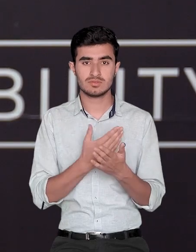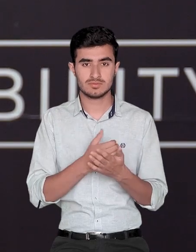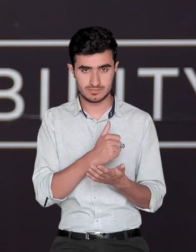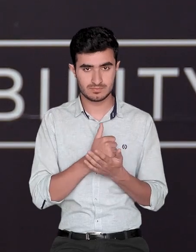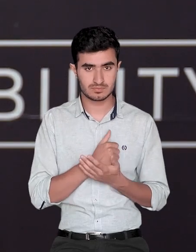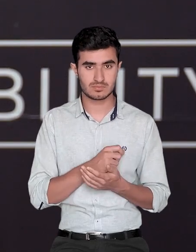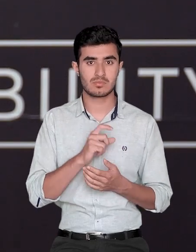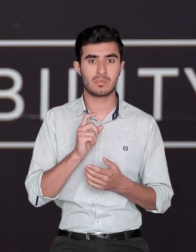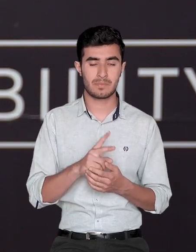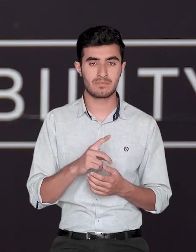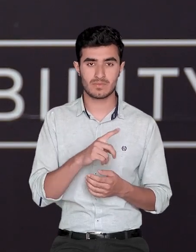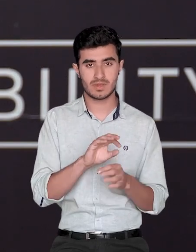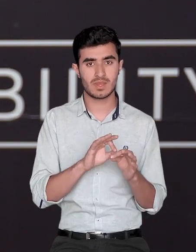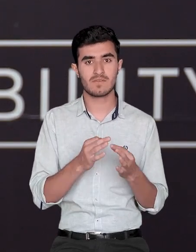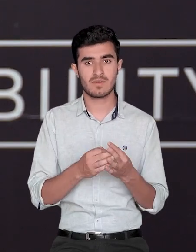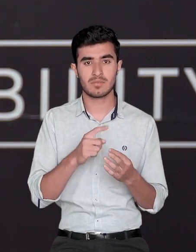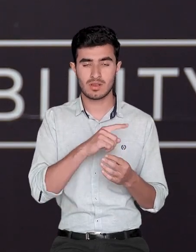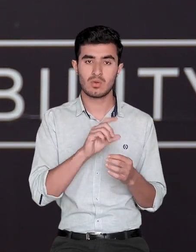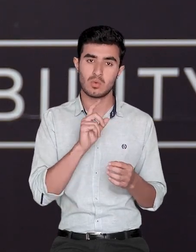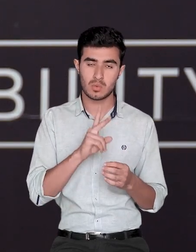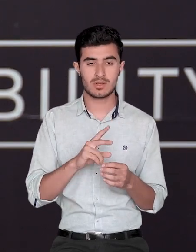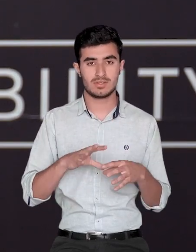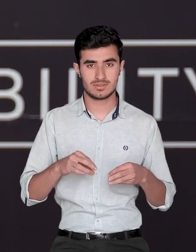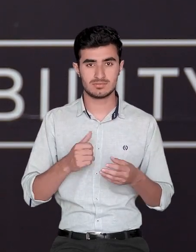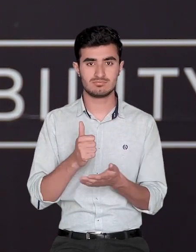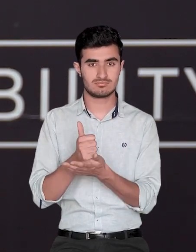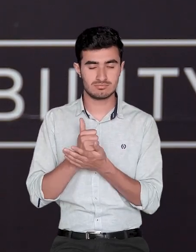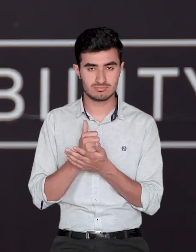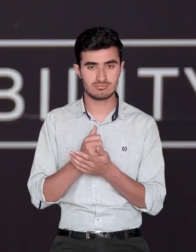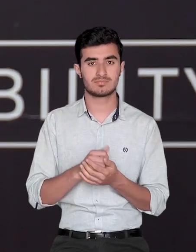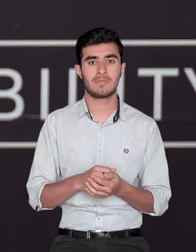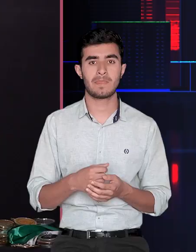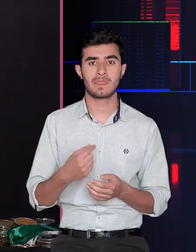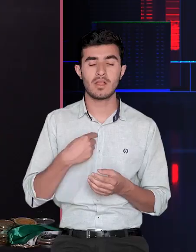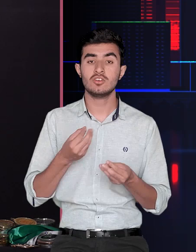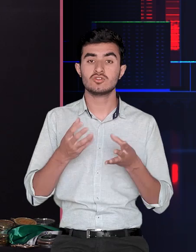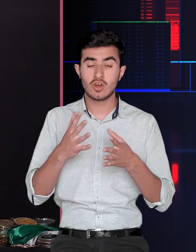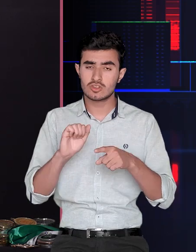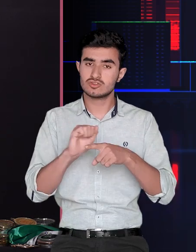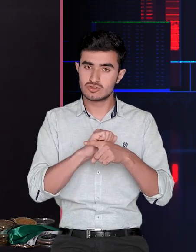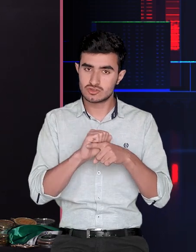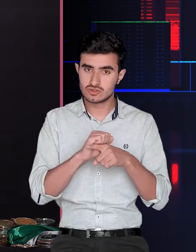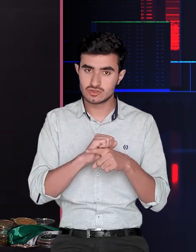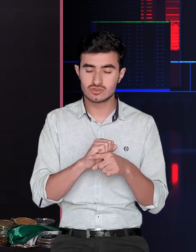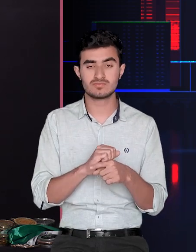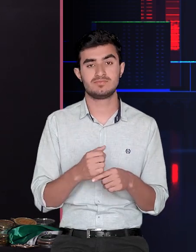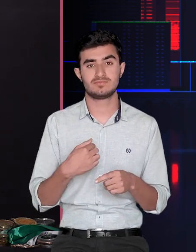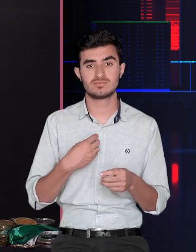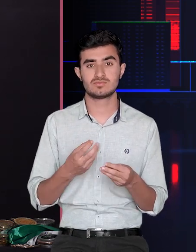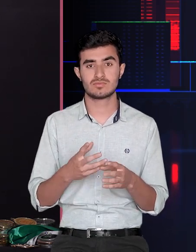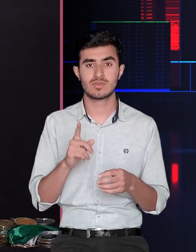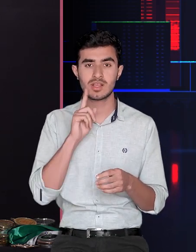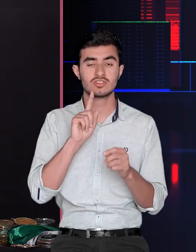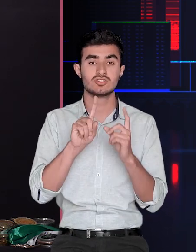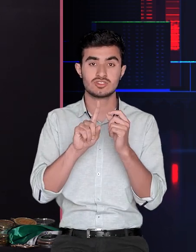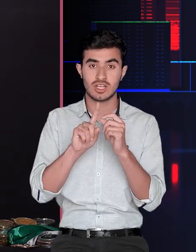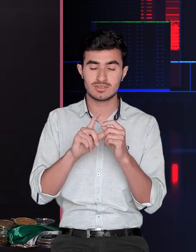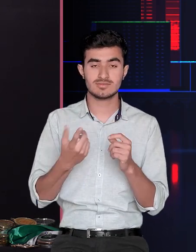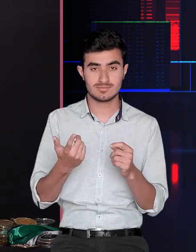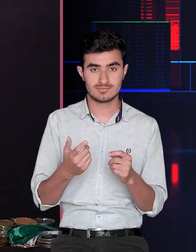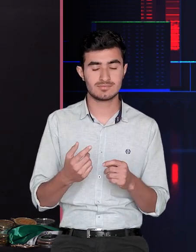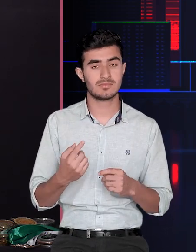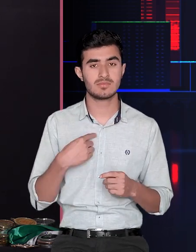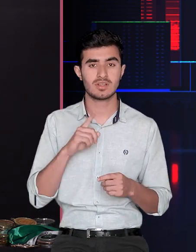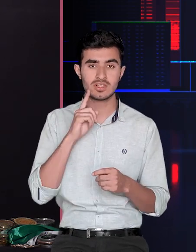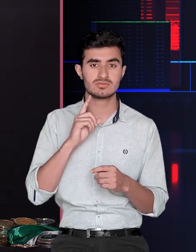proper resources. And then that was the point where I started training. I started training again at the age of 10